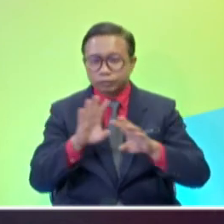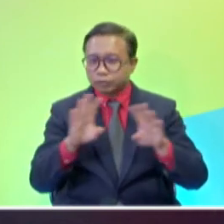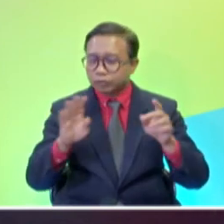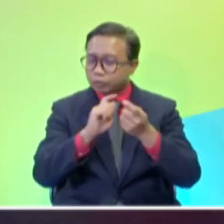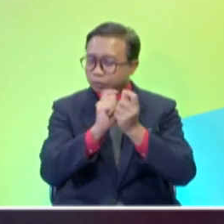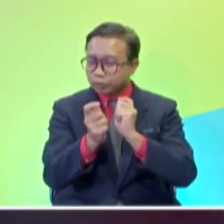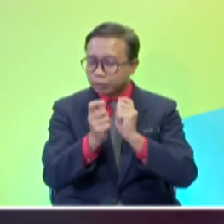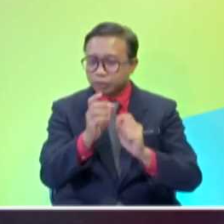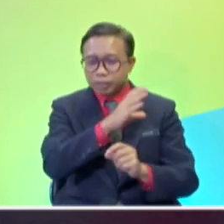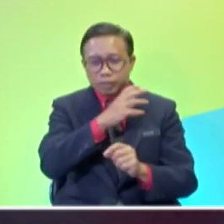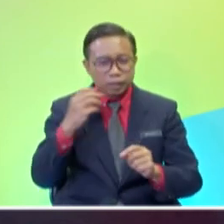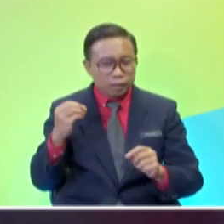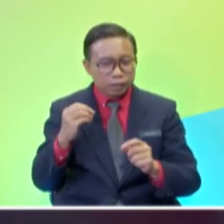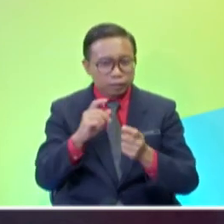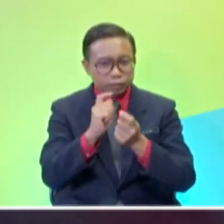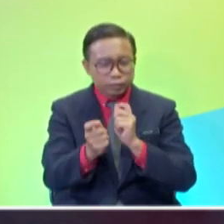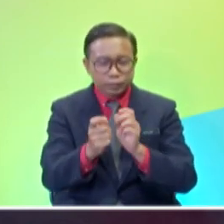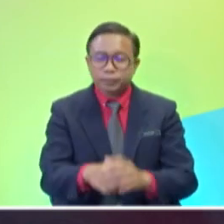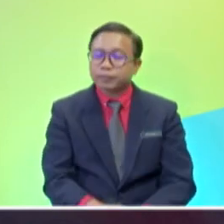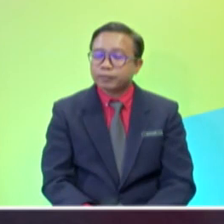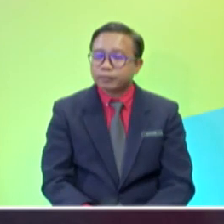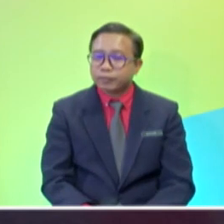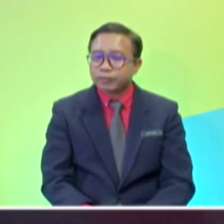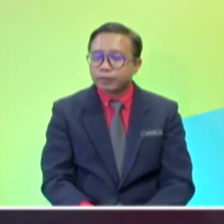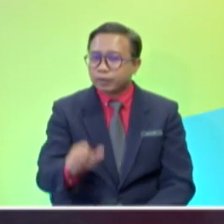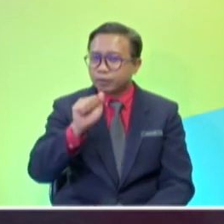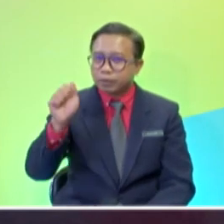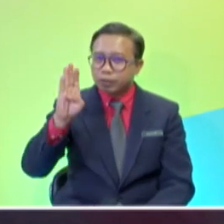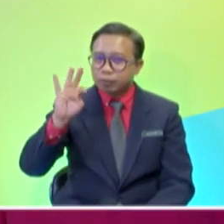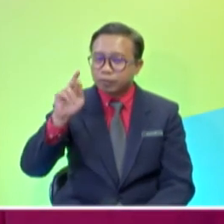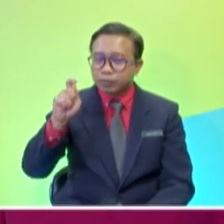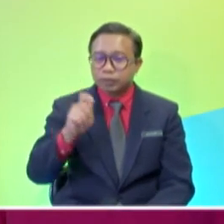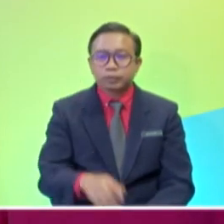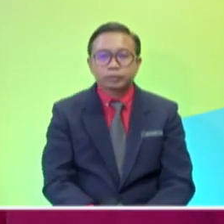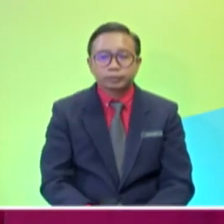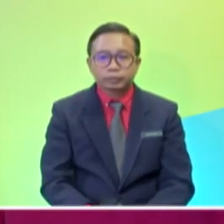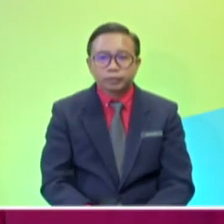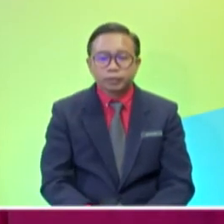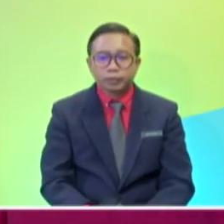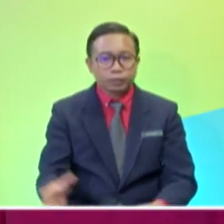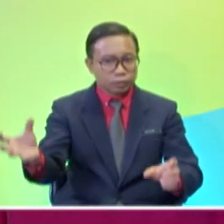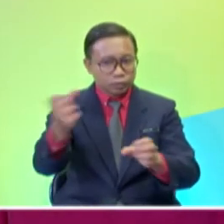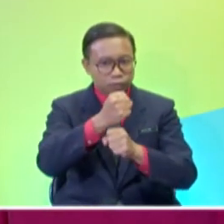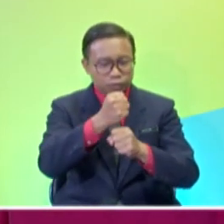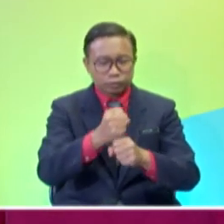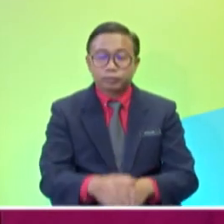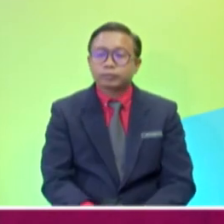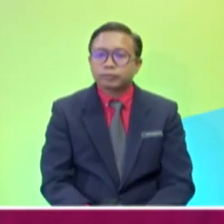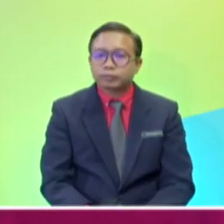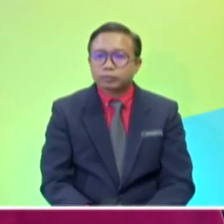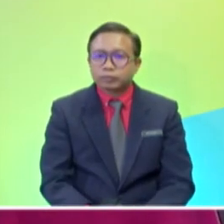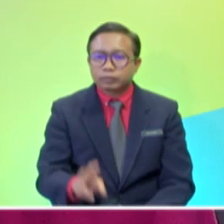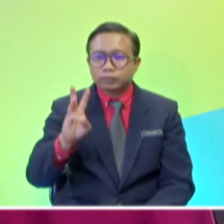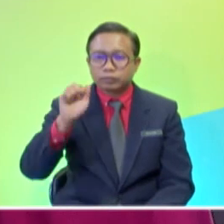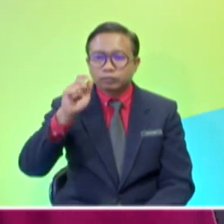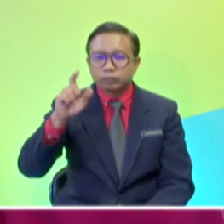replace any words at all, like the phrase a bit just now. So this one we can just whiz through it.